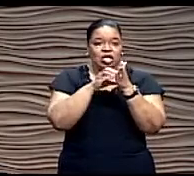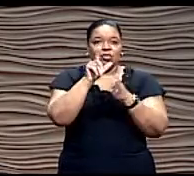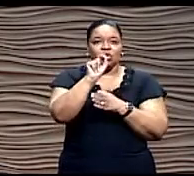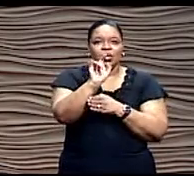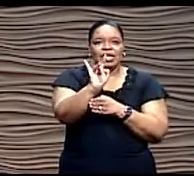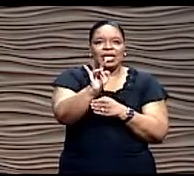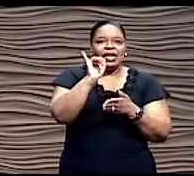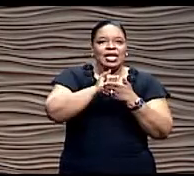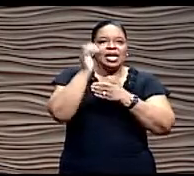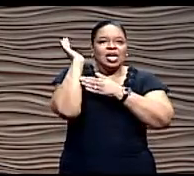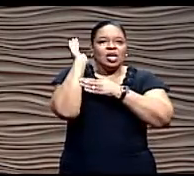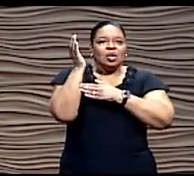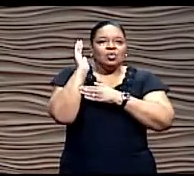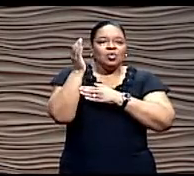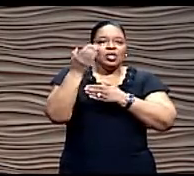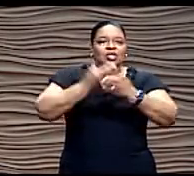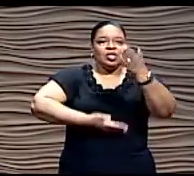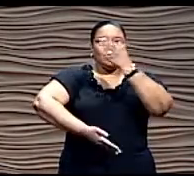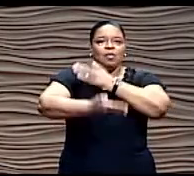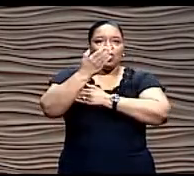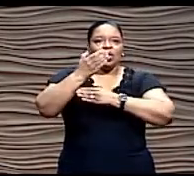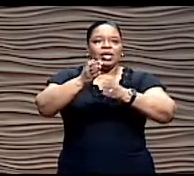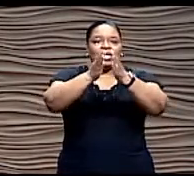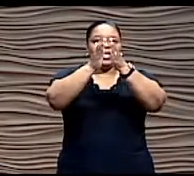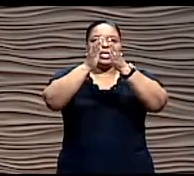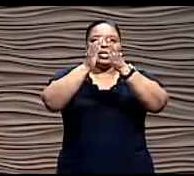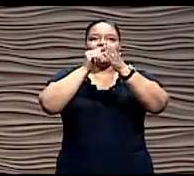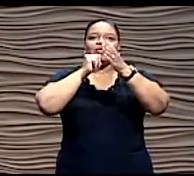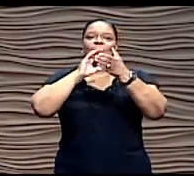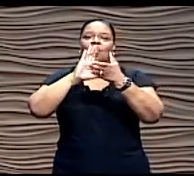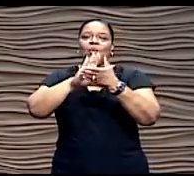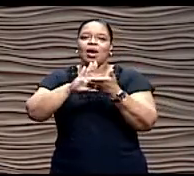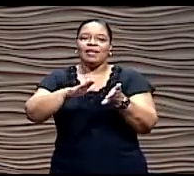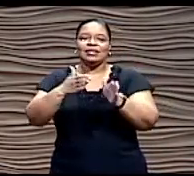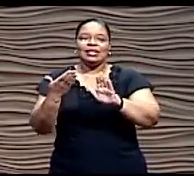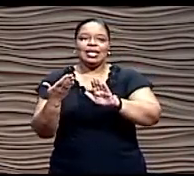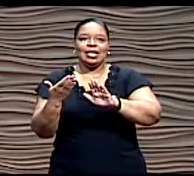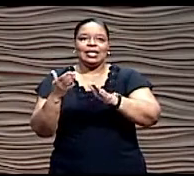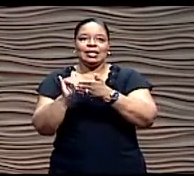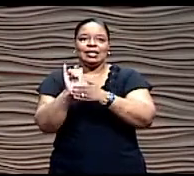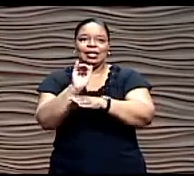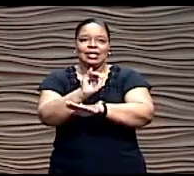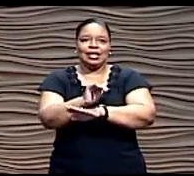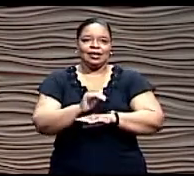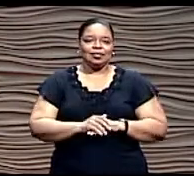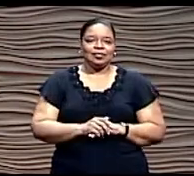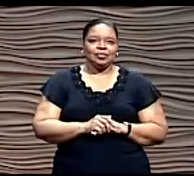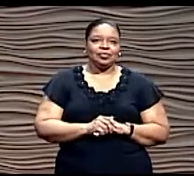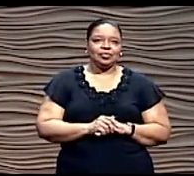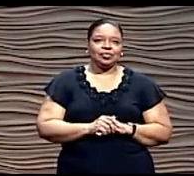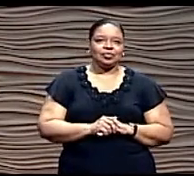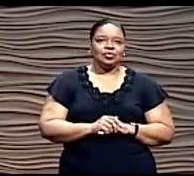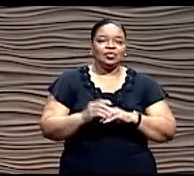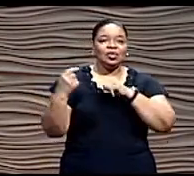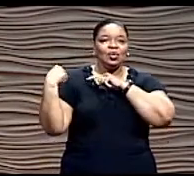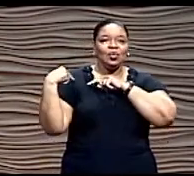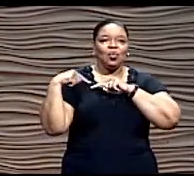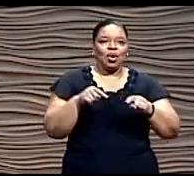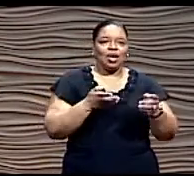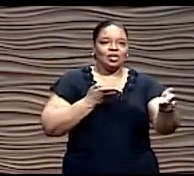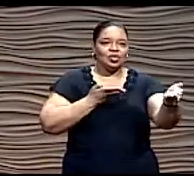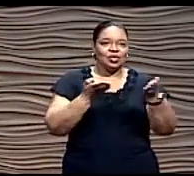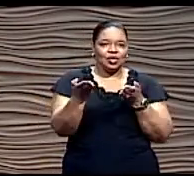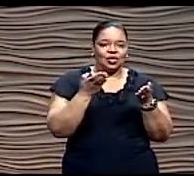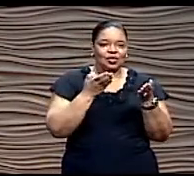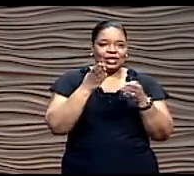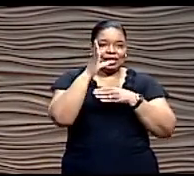that he preached in the morning and his wife died in the evening. While serving, he